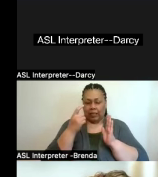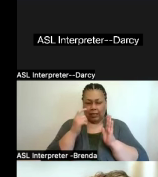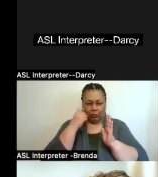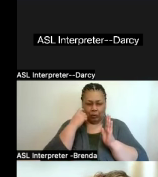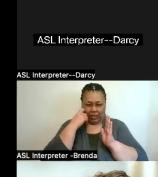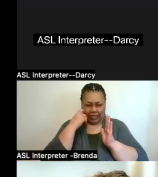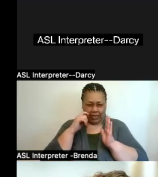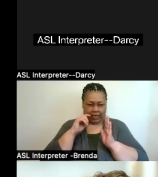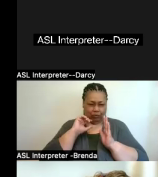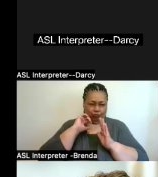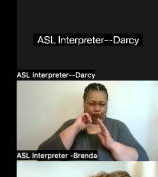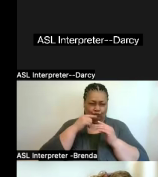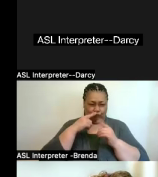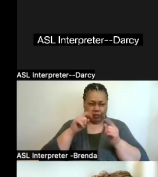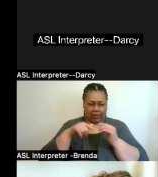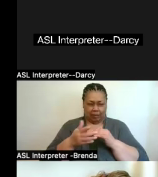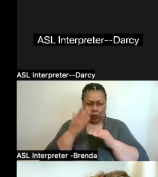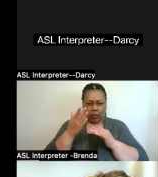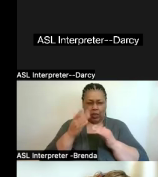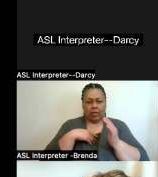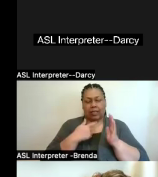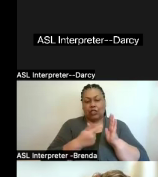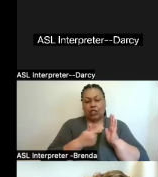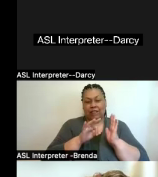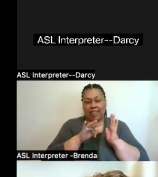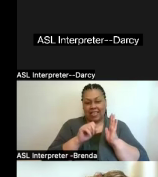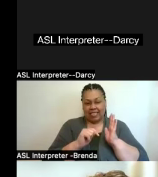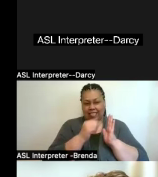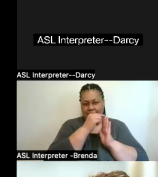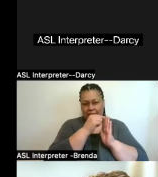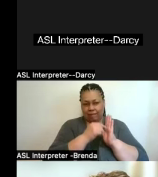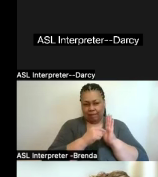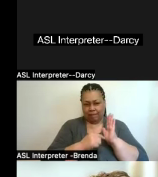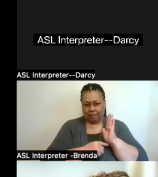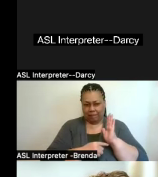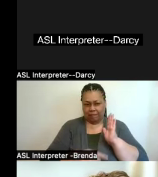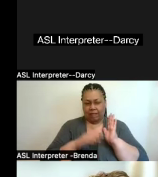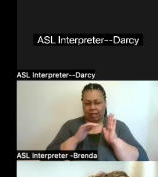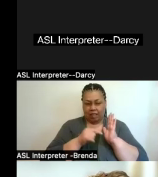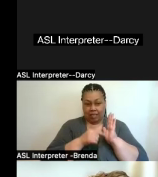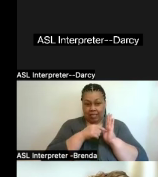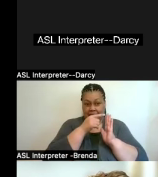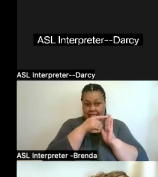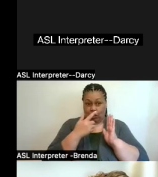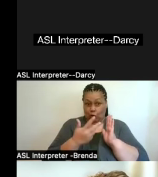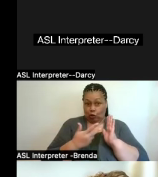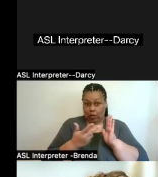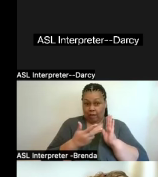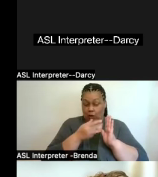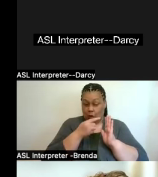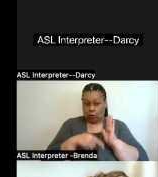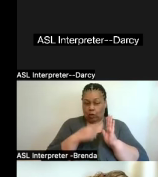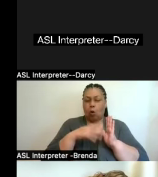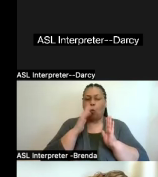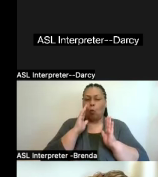officially announced publicly this morning, I believe, is called GFAST. And all of these will